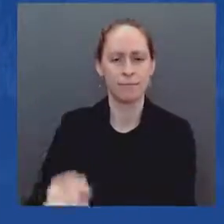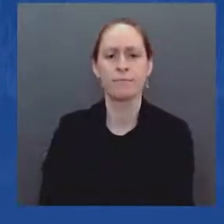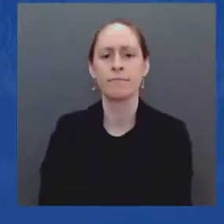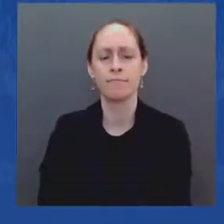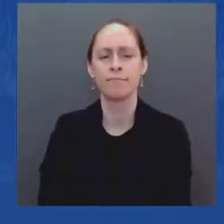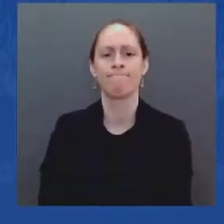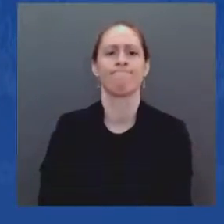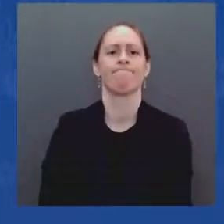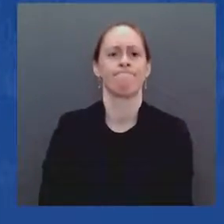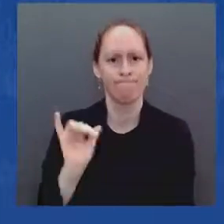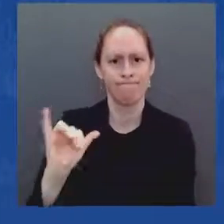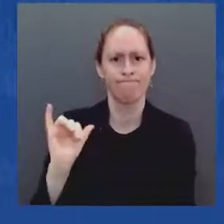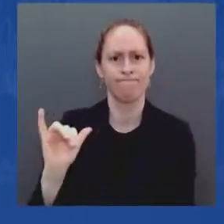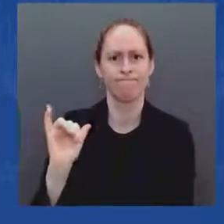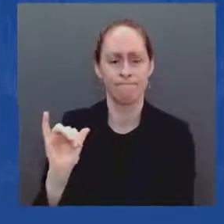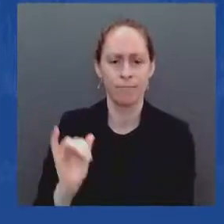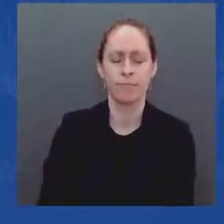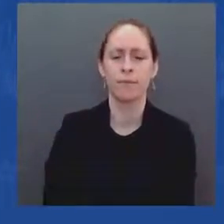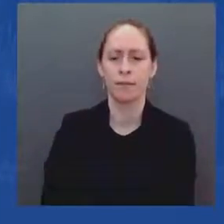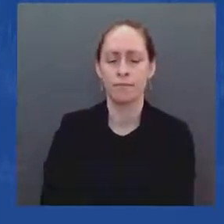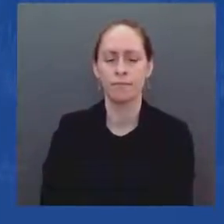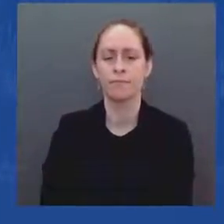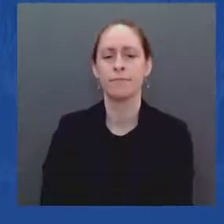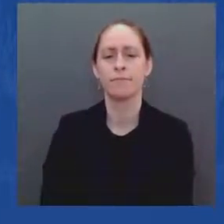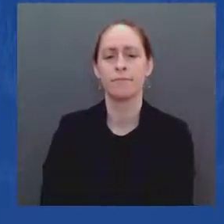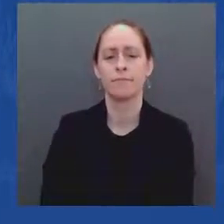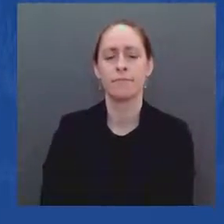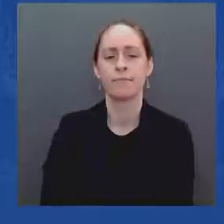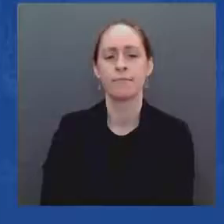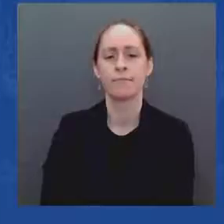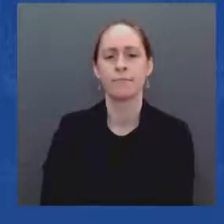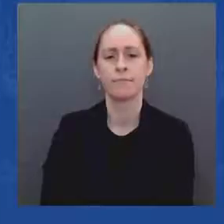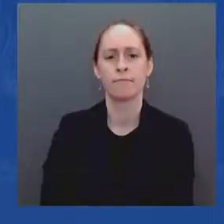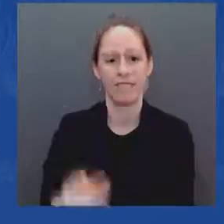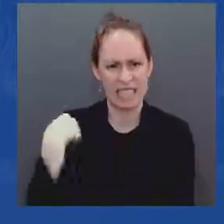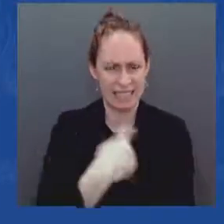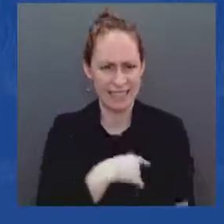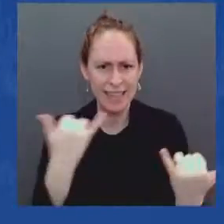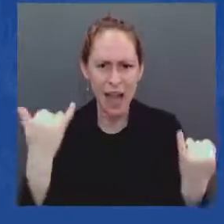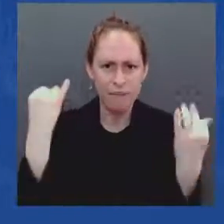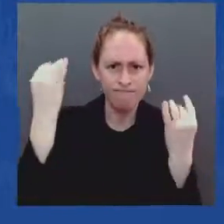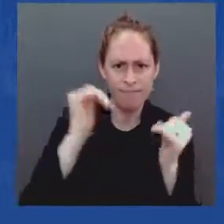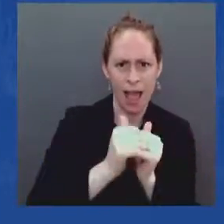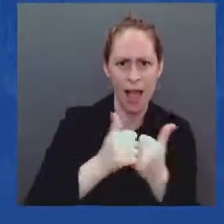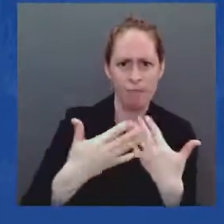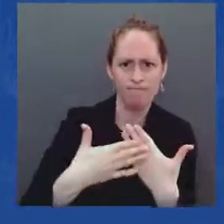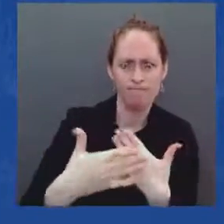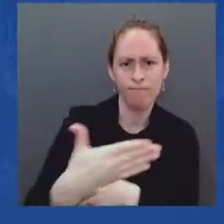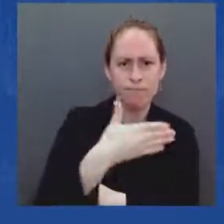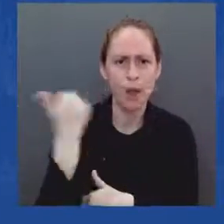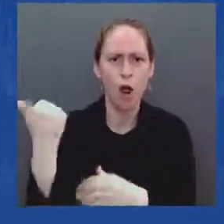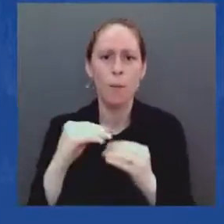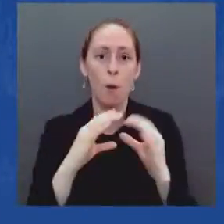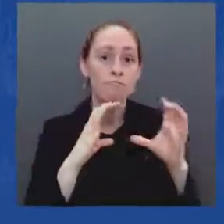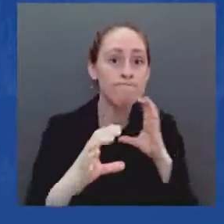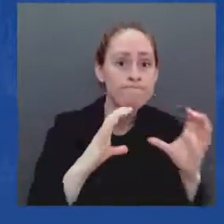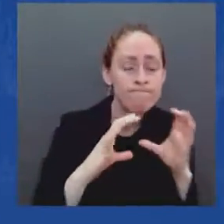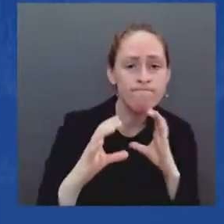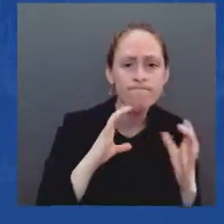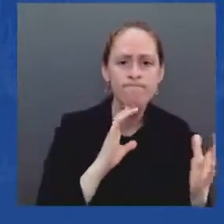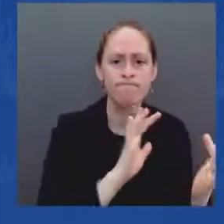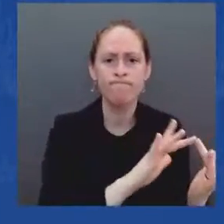stronger around coordination between local, state, and federal government. And it was the governors of our country who then helped break